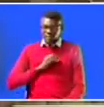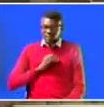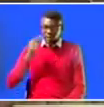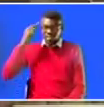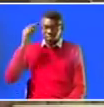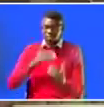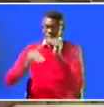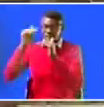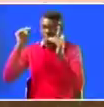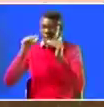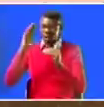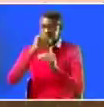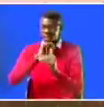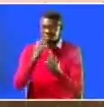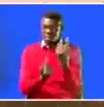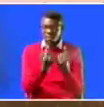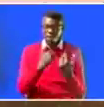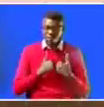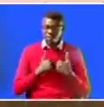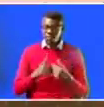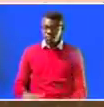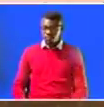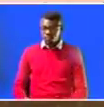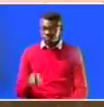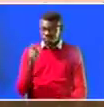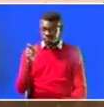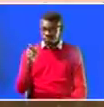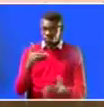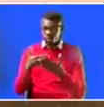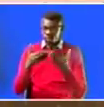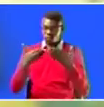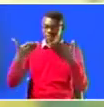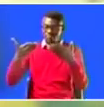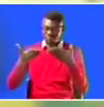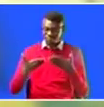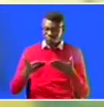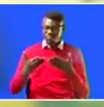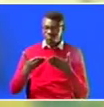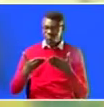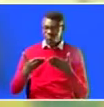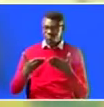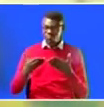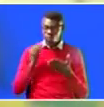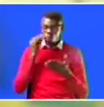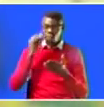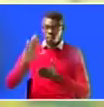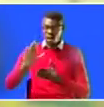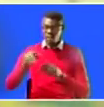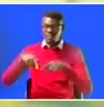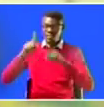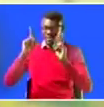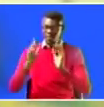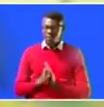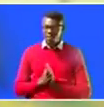of not going to heaven and hell. You see, before he invited us to his Nairobi home, Harrison had made